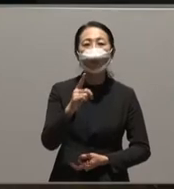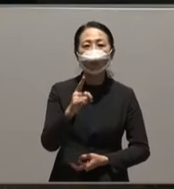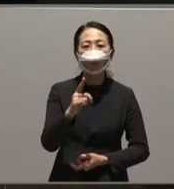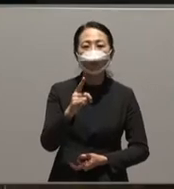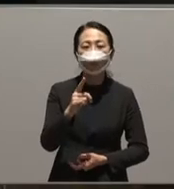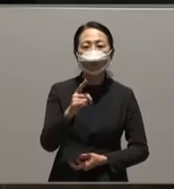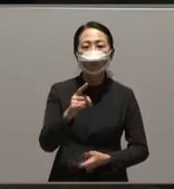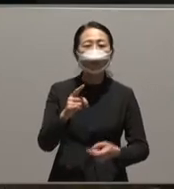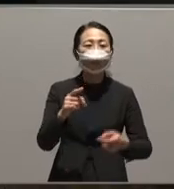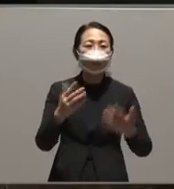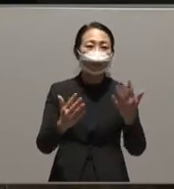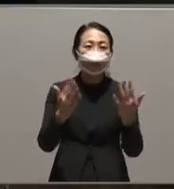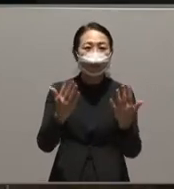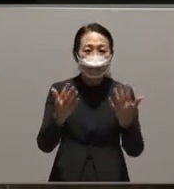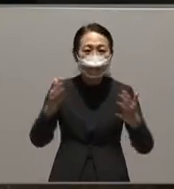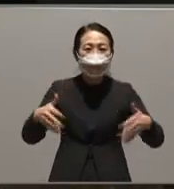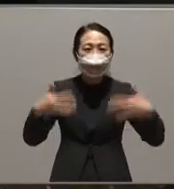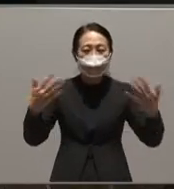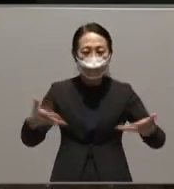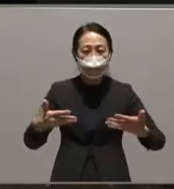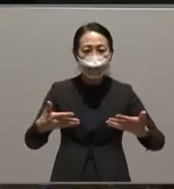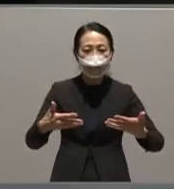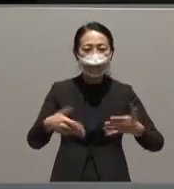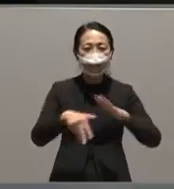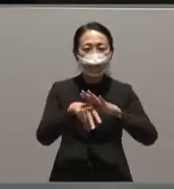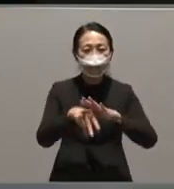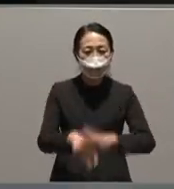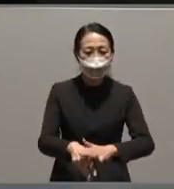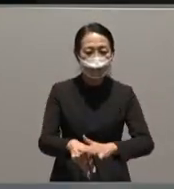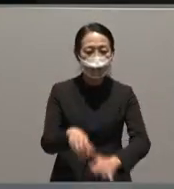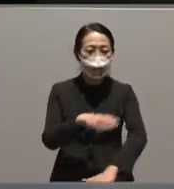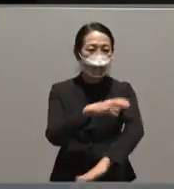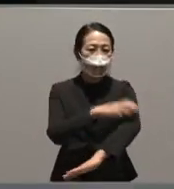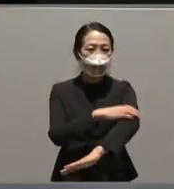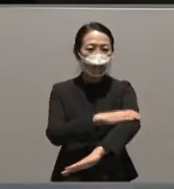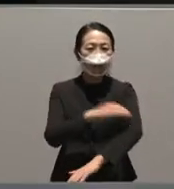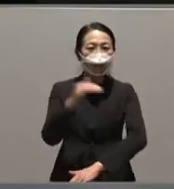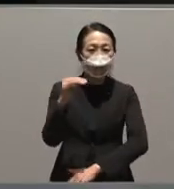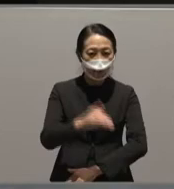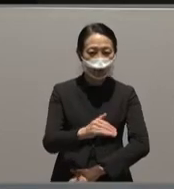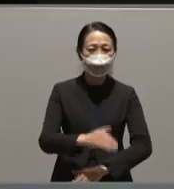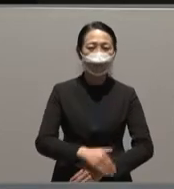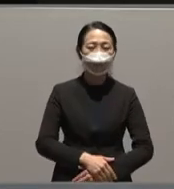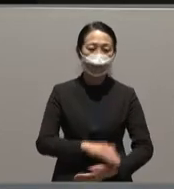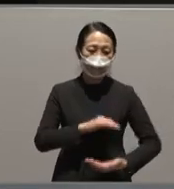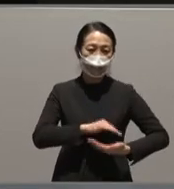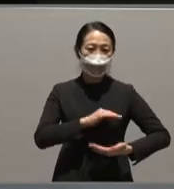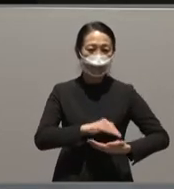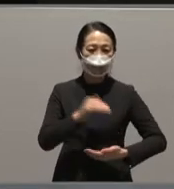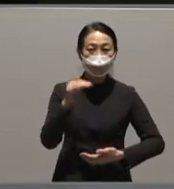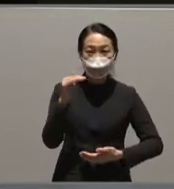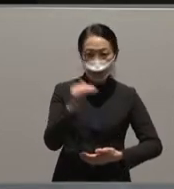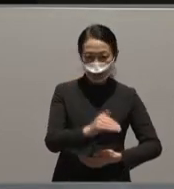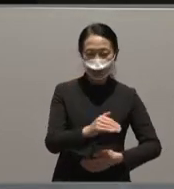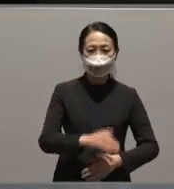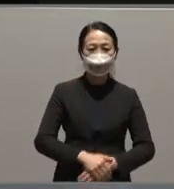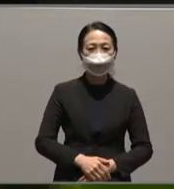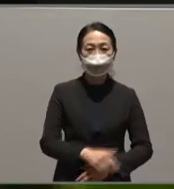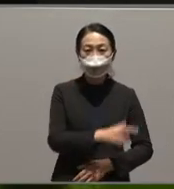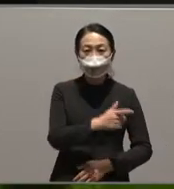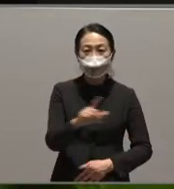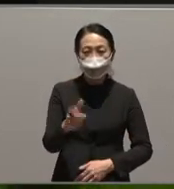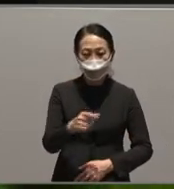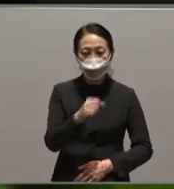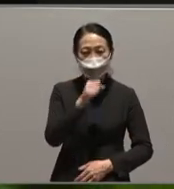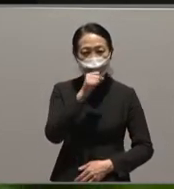bathing. For example, forest bathing can reduce your stress. Forest bathing can reduce your blood pressure and heart rate. It's